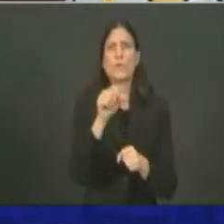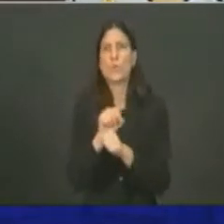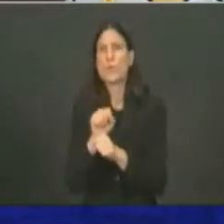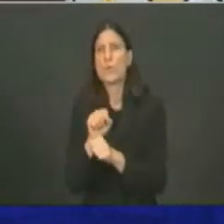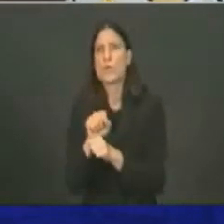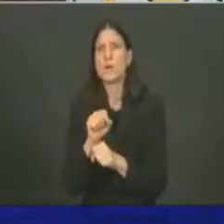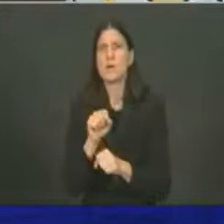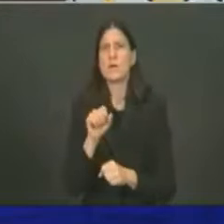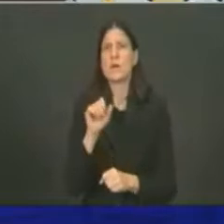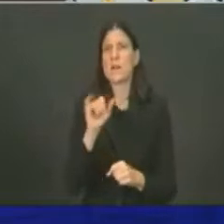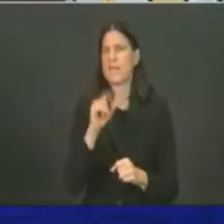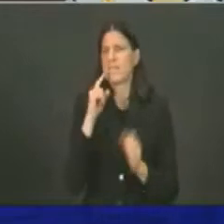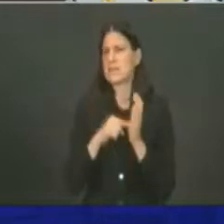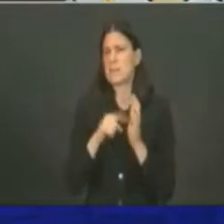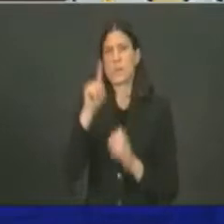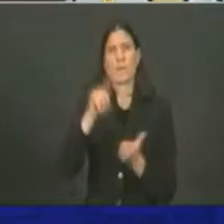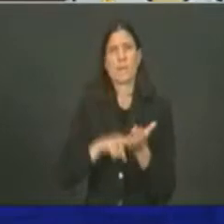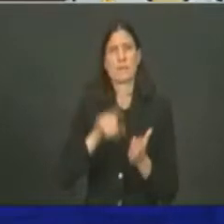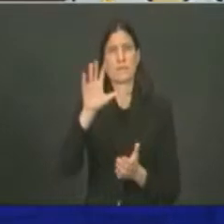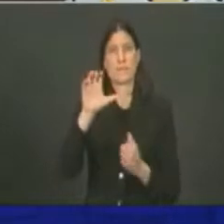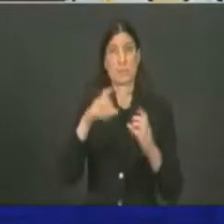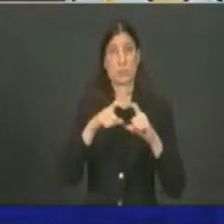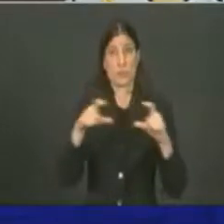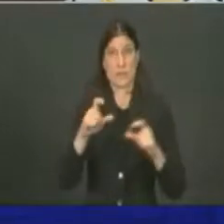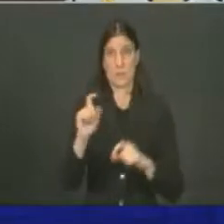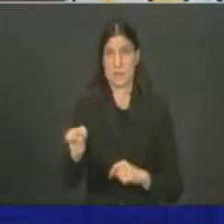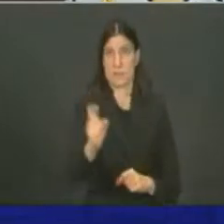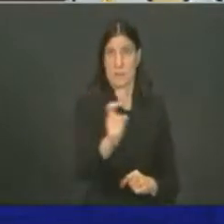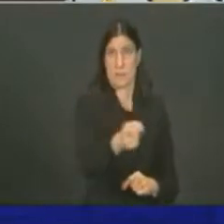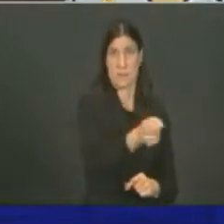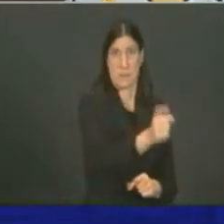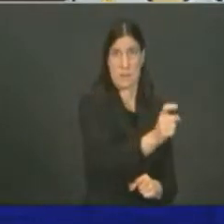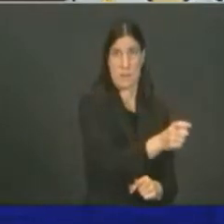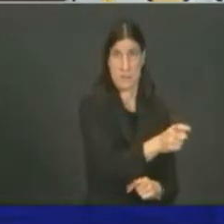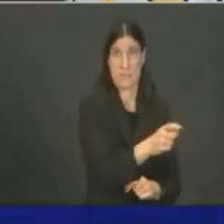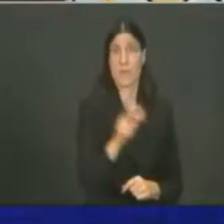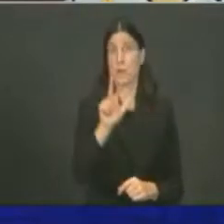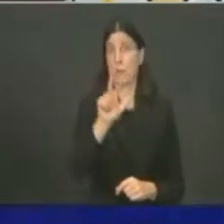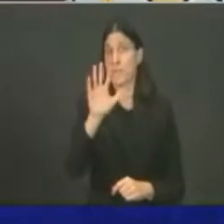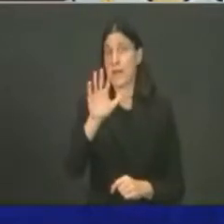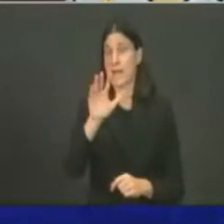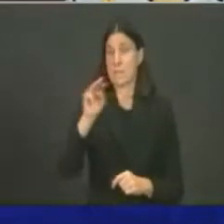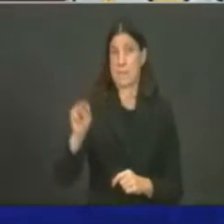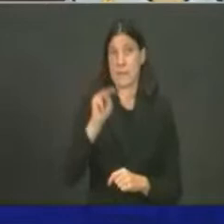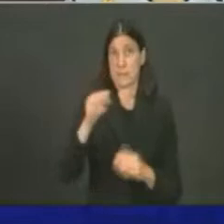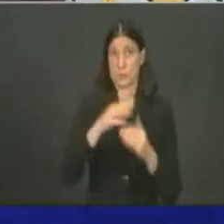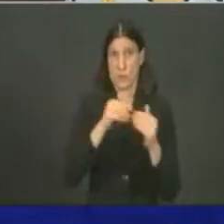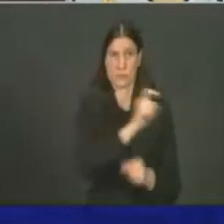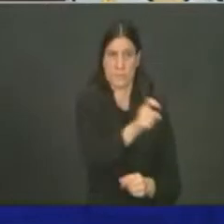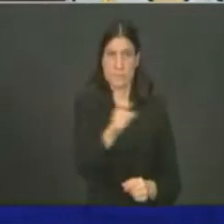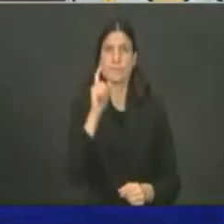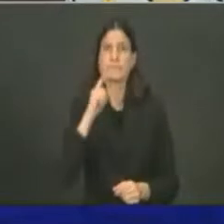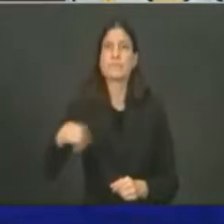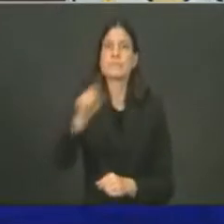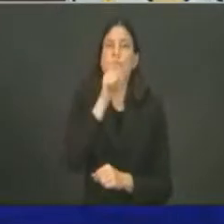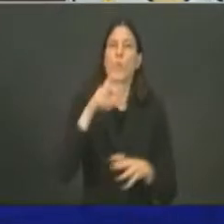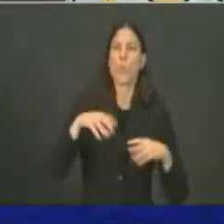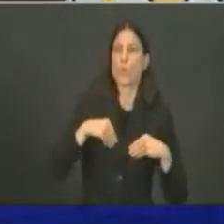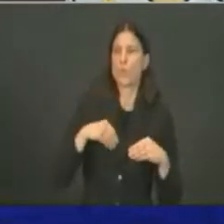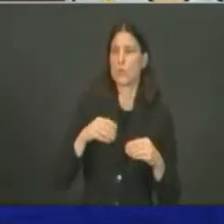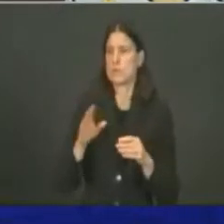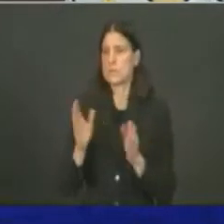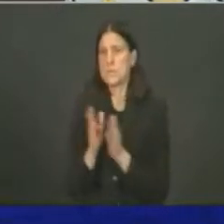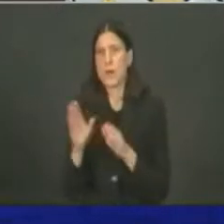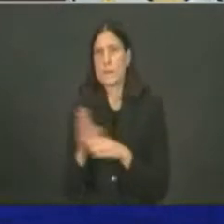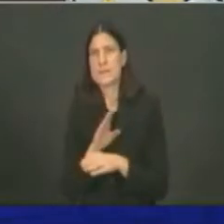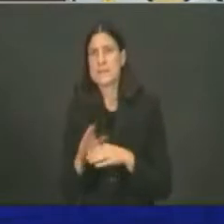made. Over $35 million worth of pause grants have gone out. And event professionals, including event planners,